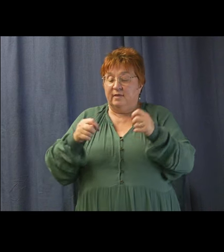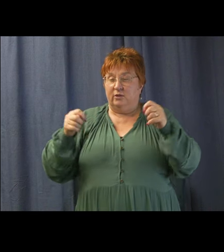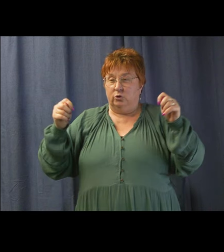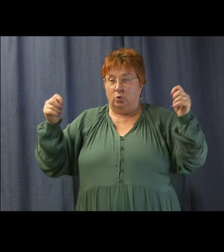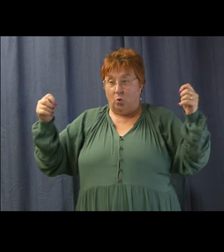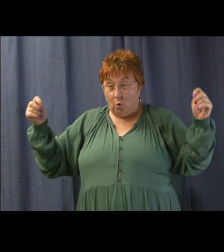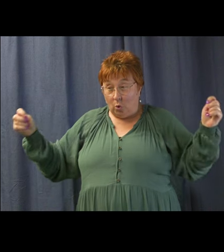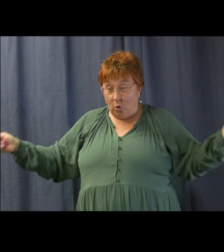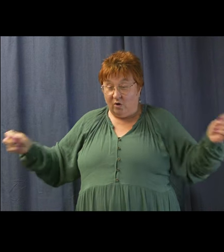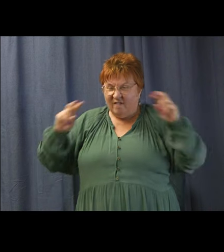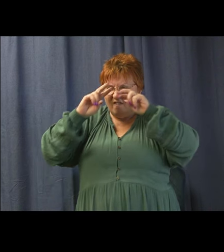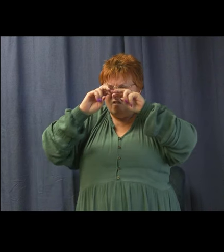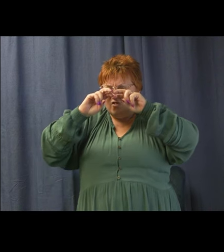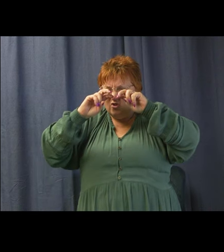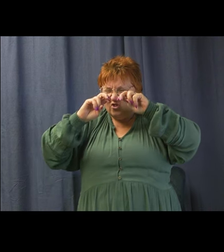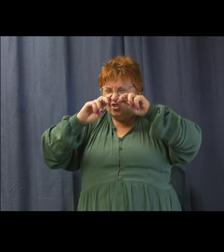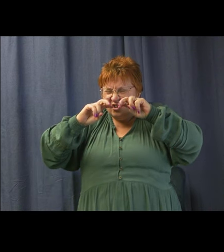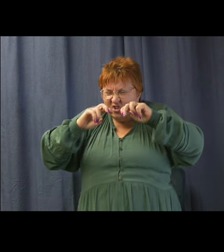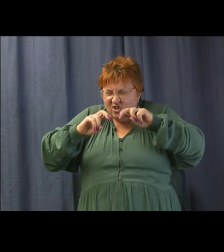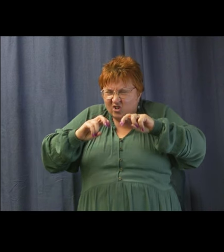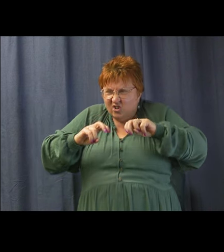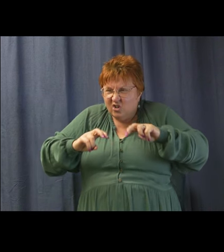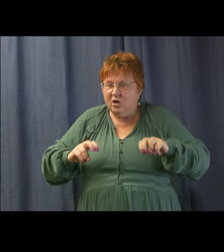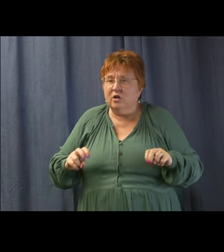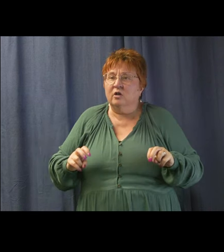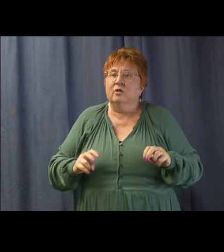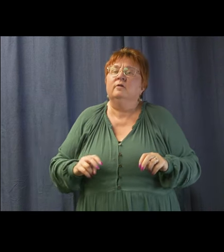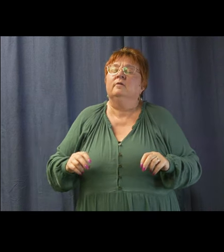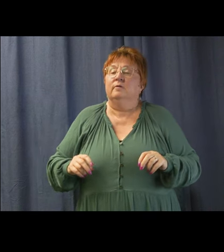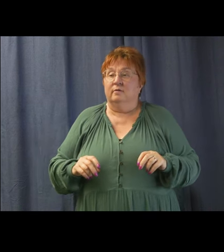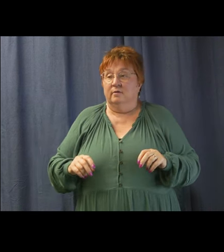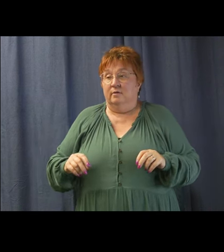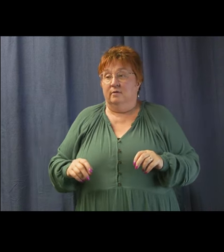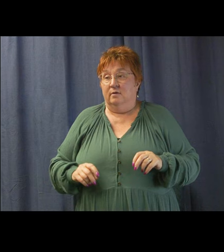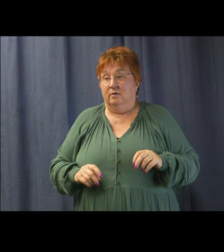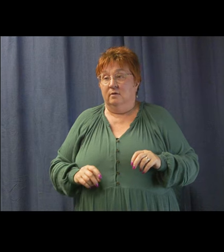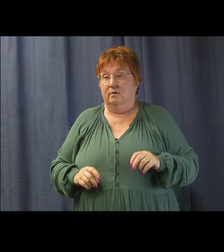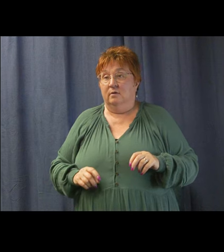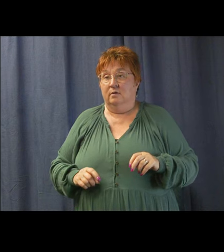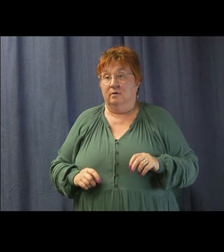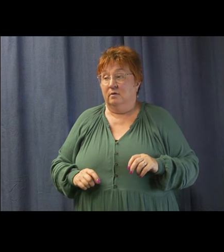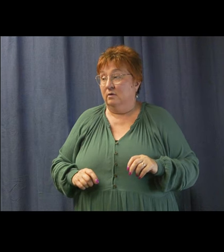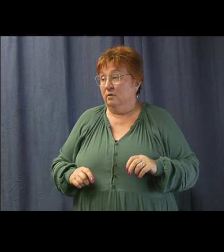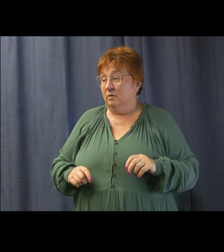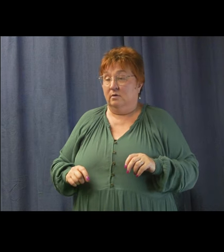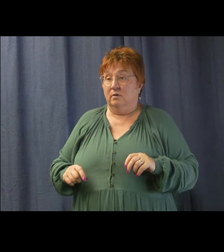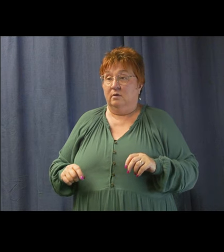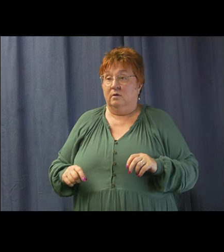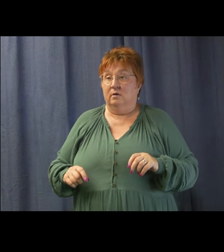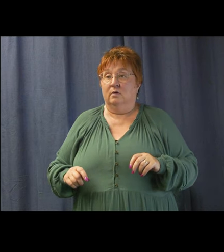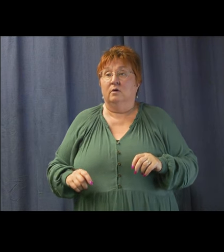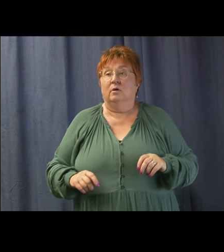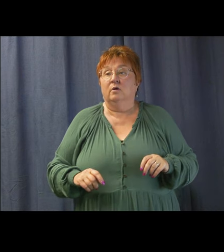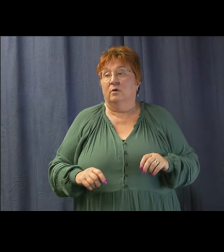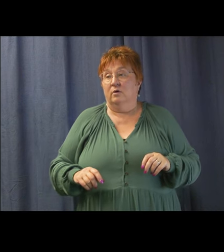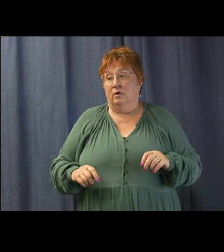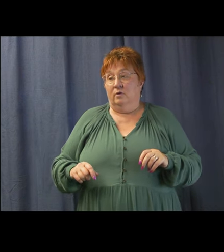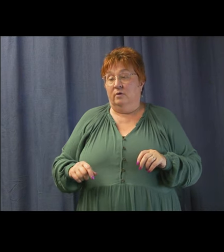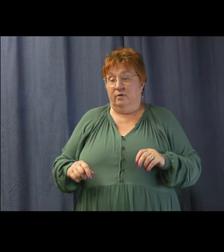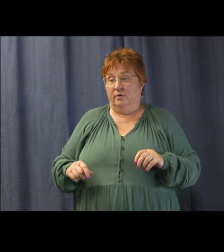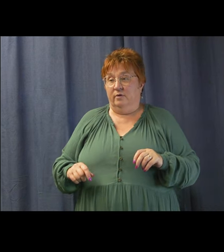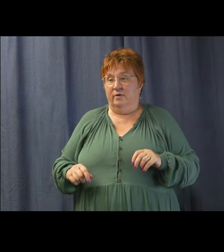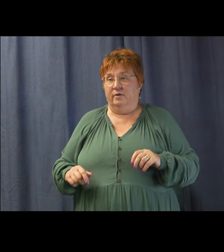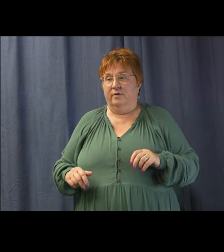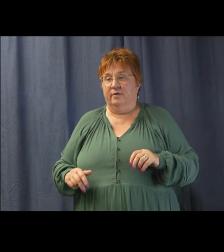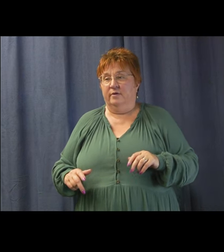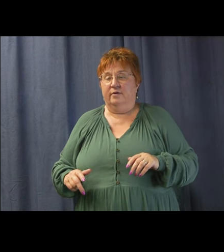on a deeper level. We're going to get out of the kiddie pool, and we're going to go on a submarine. Okay, we saw that Bereshit together means in